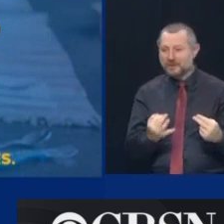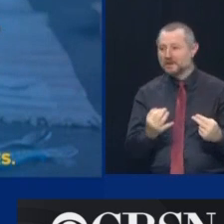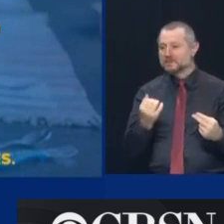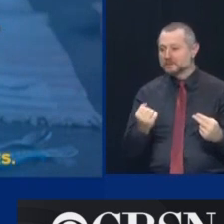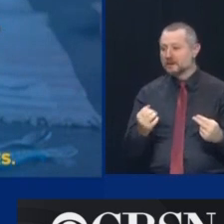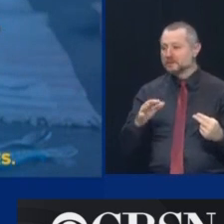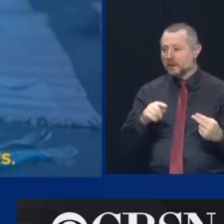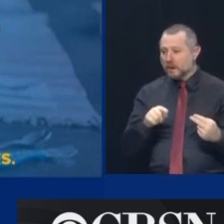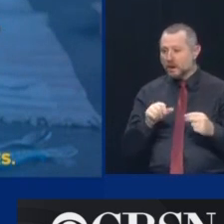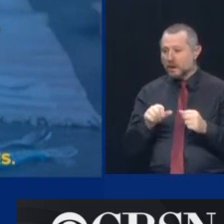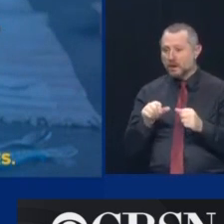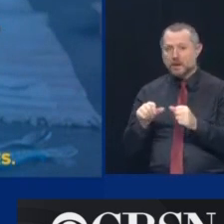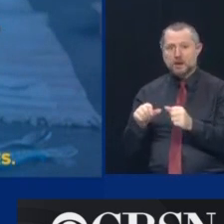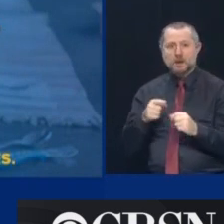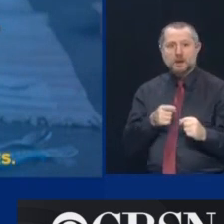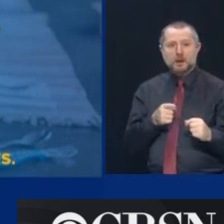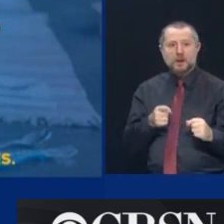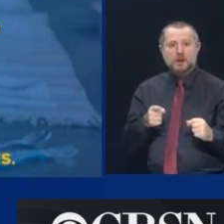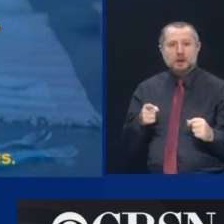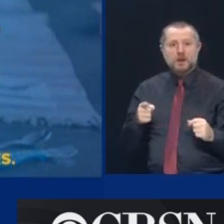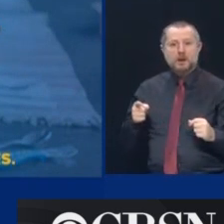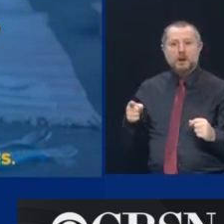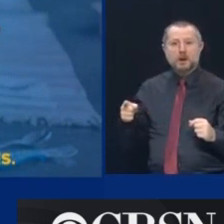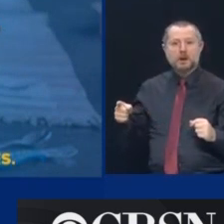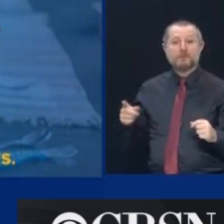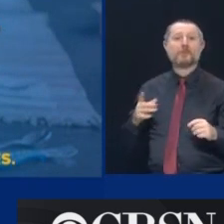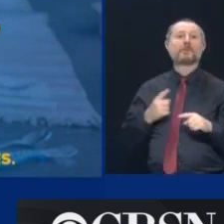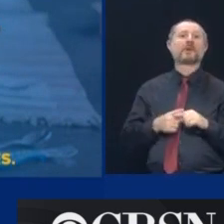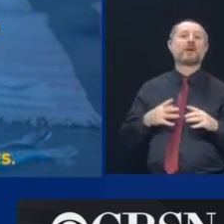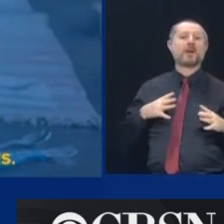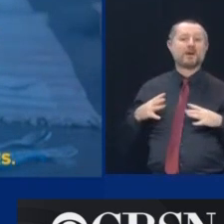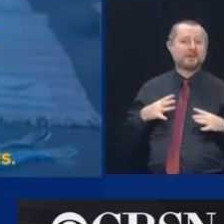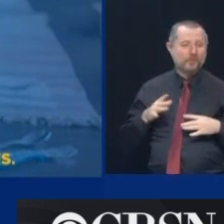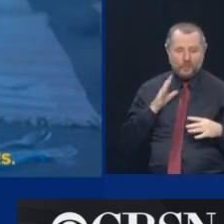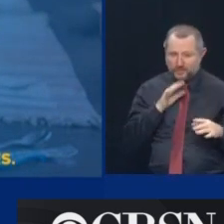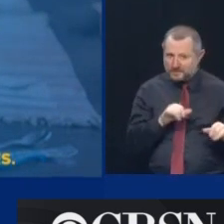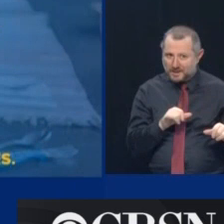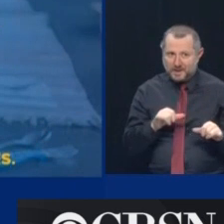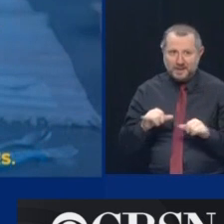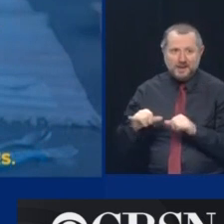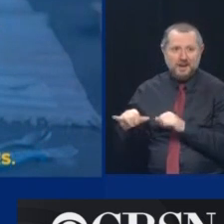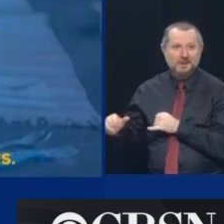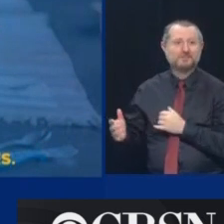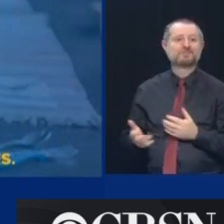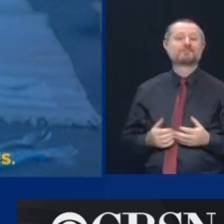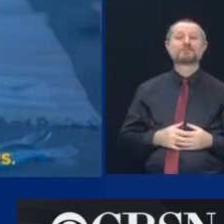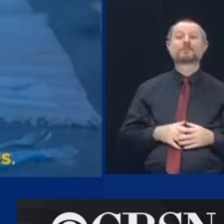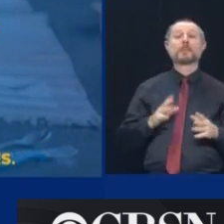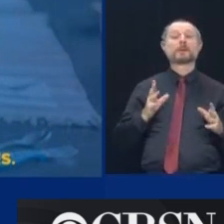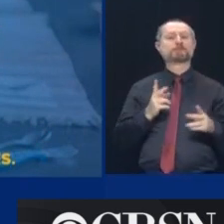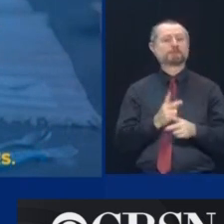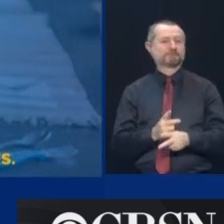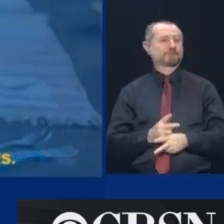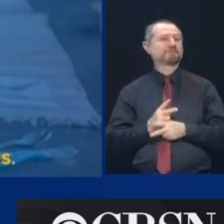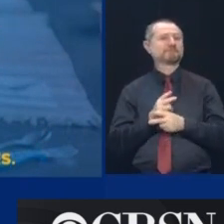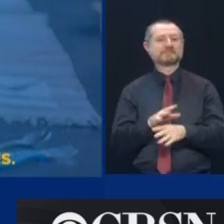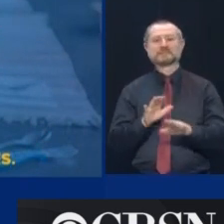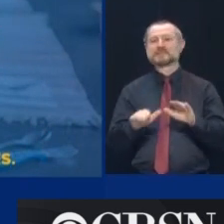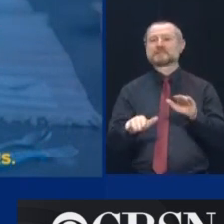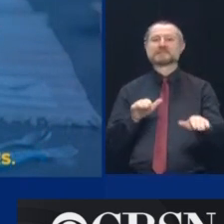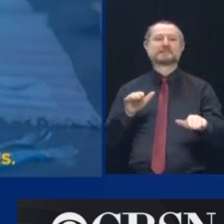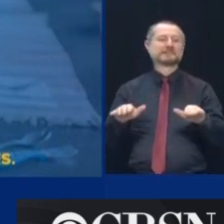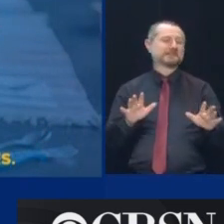When we start to get into the holiday season, it's going to be the same message. New York rule